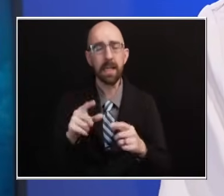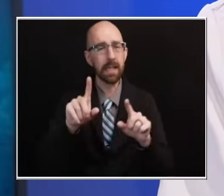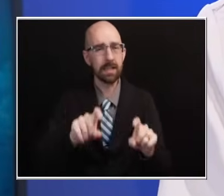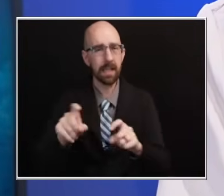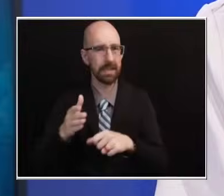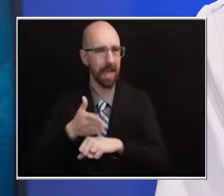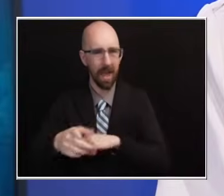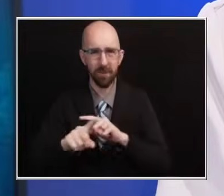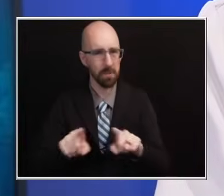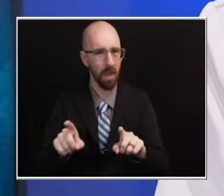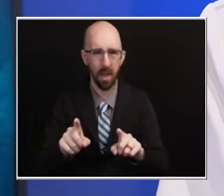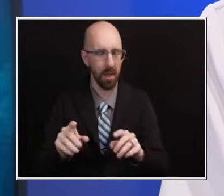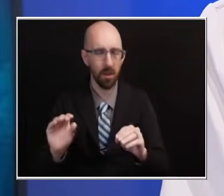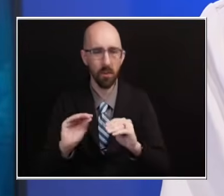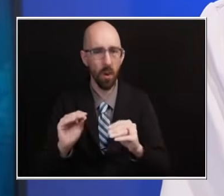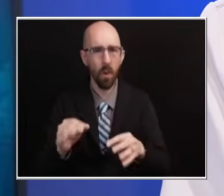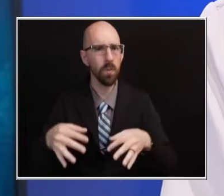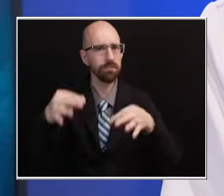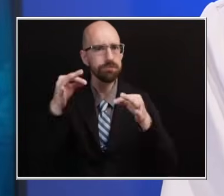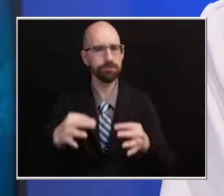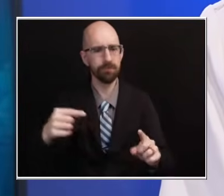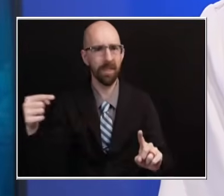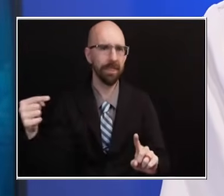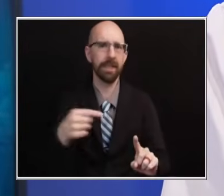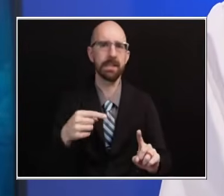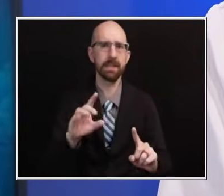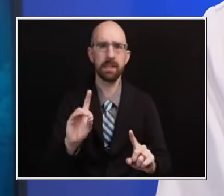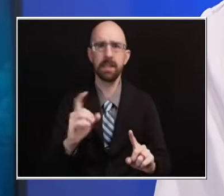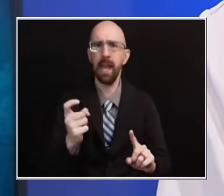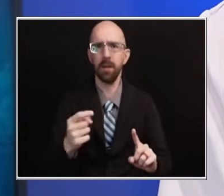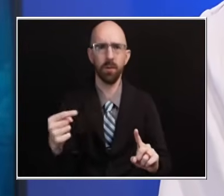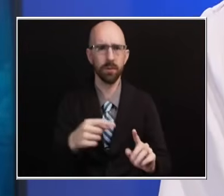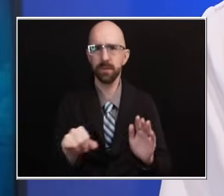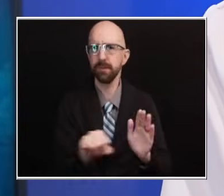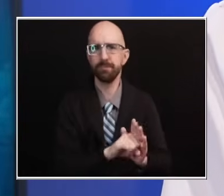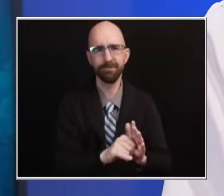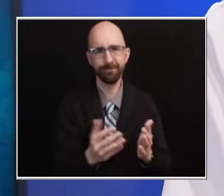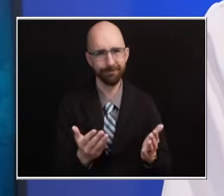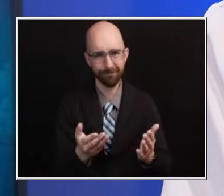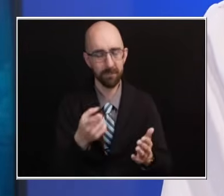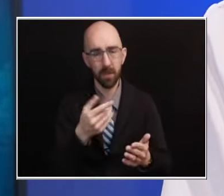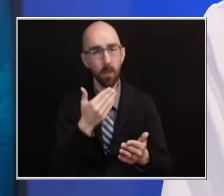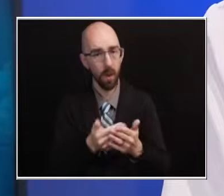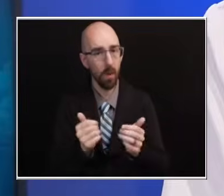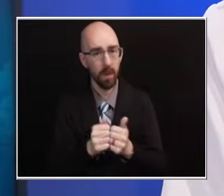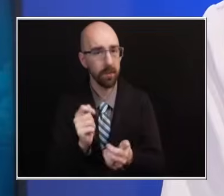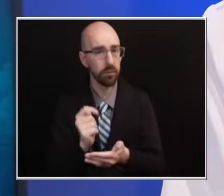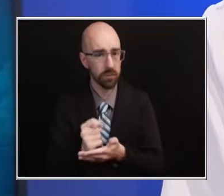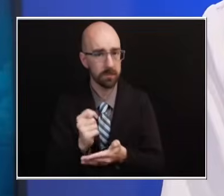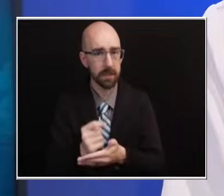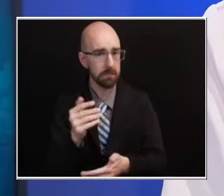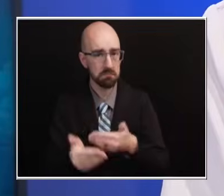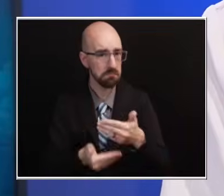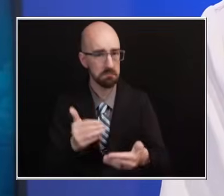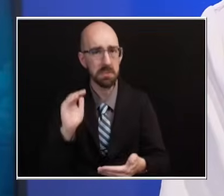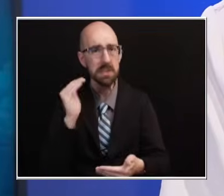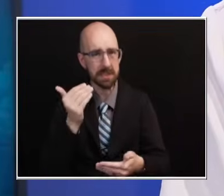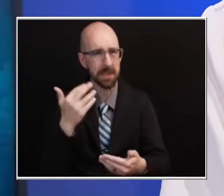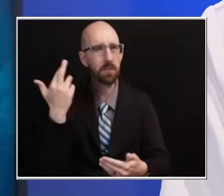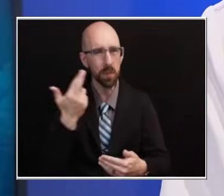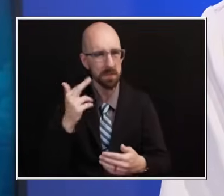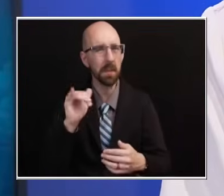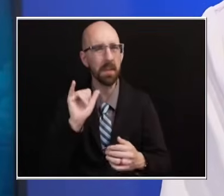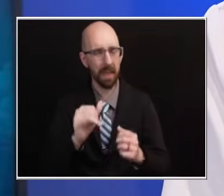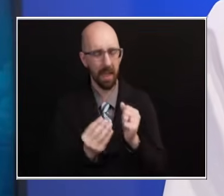never firmly confirmed that diagnosis. But with how well he did with the treatment, it seemed very plausible that that was